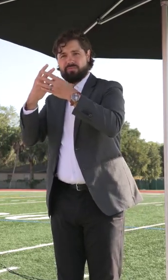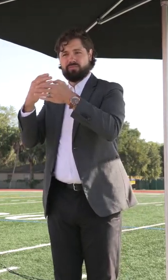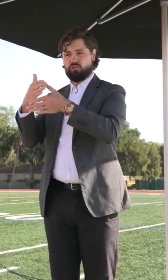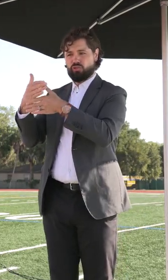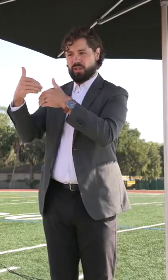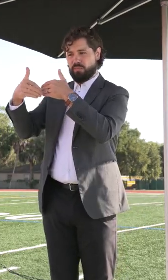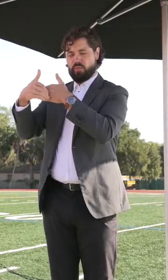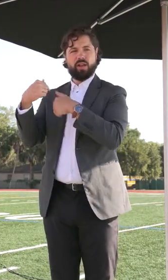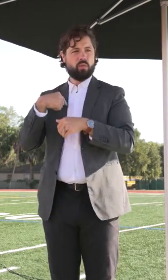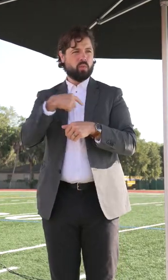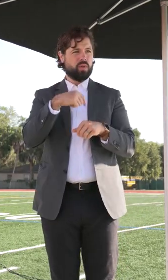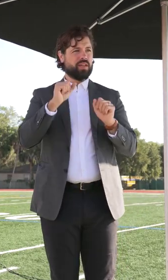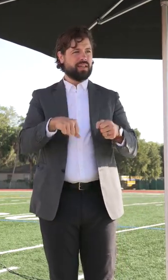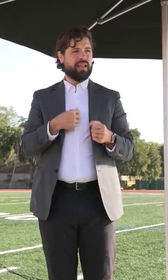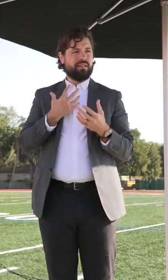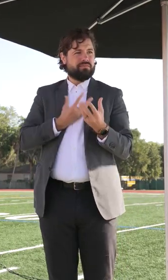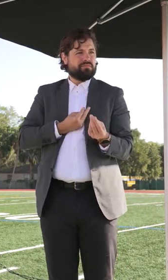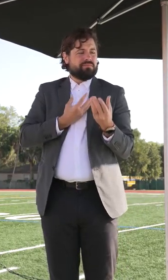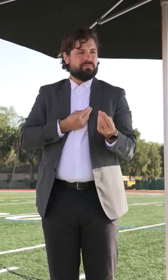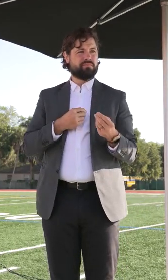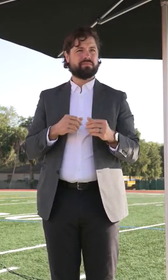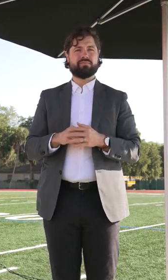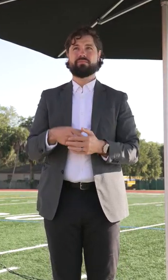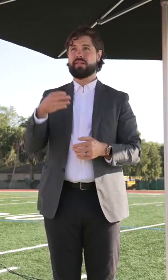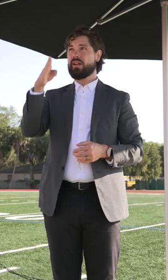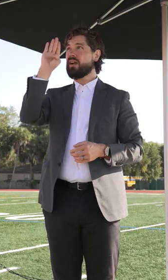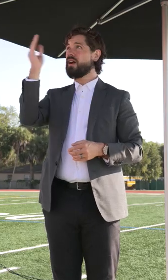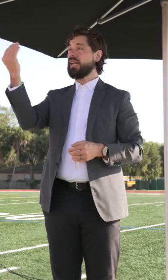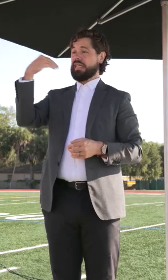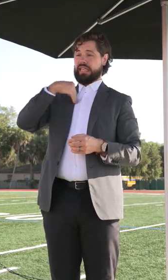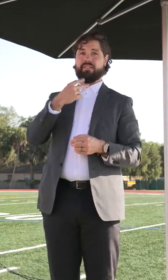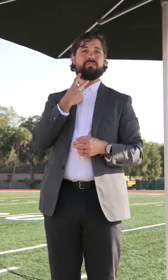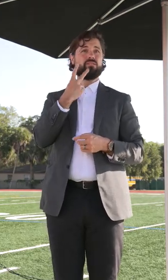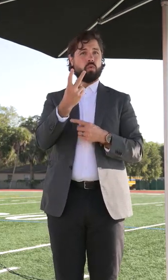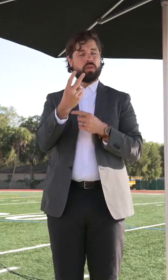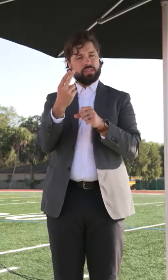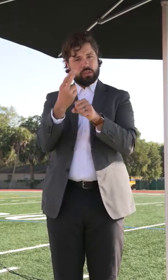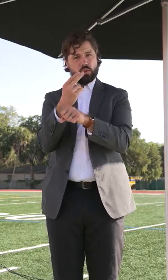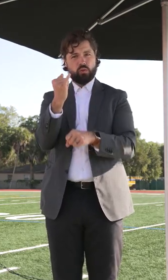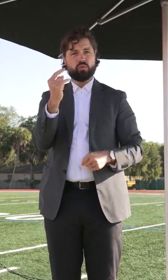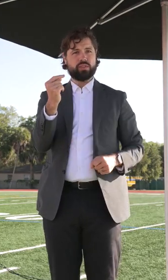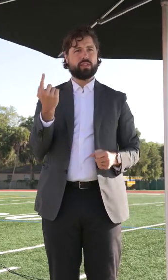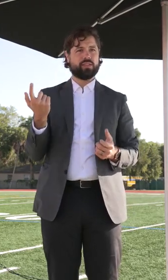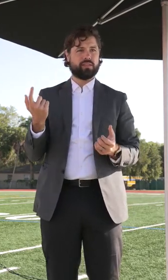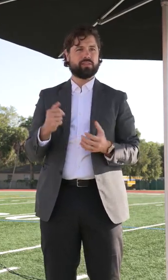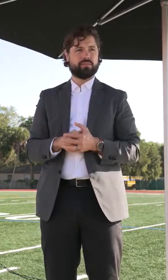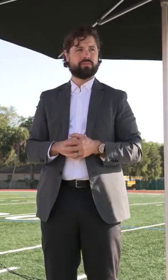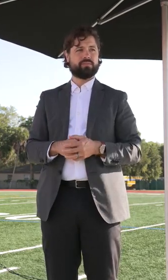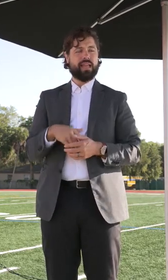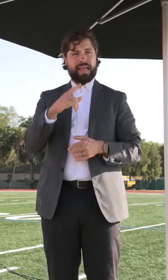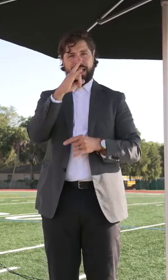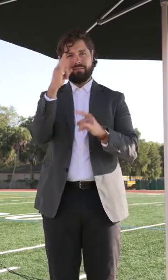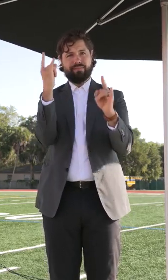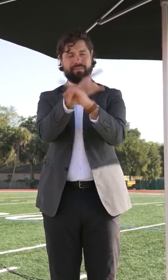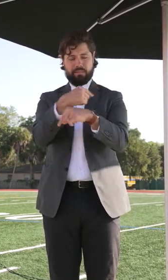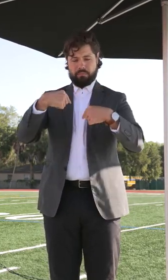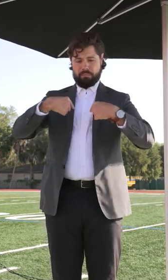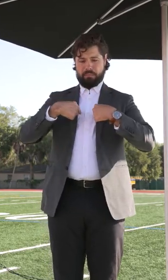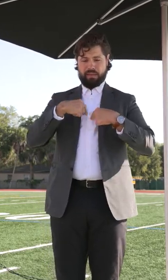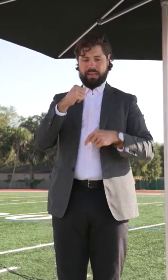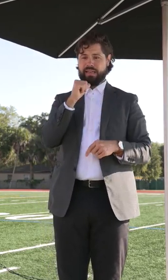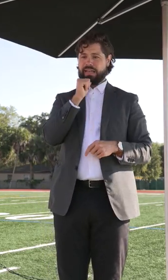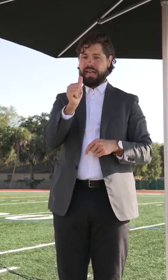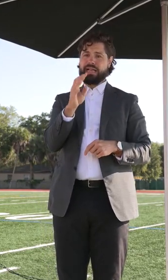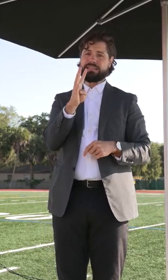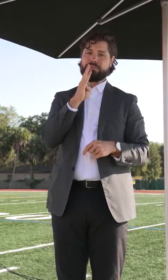God gave you a voice. Use it. And know The irony of a non-speaking autistic encouraging